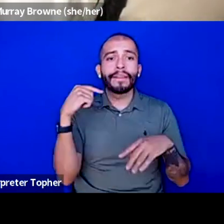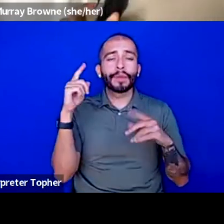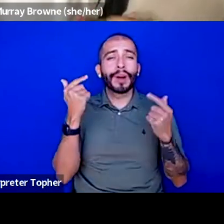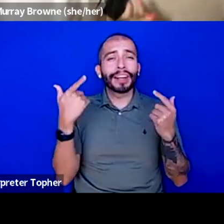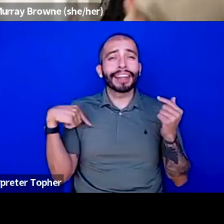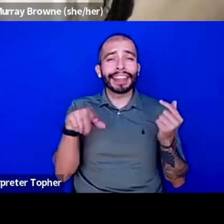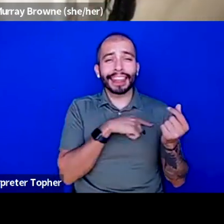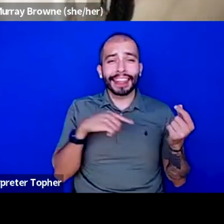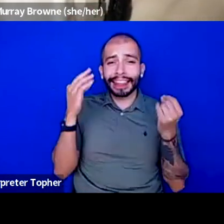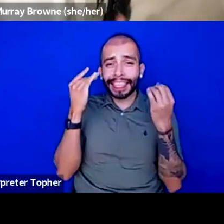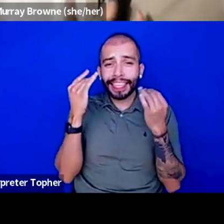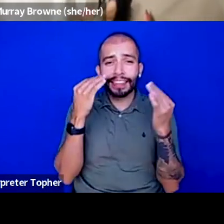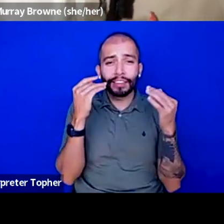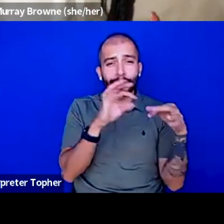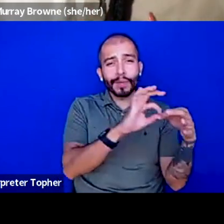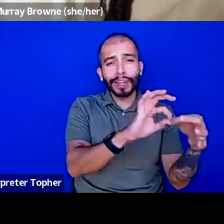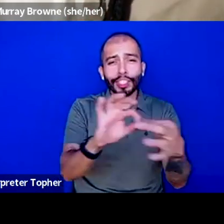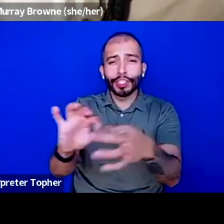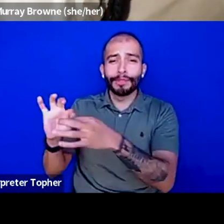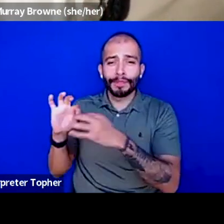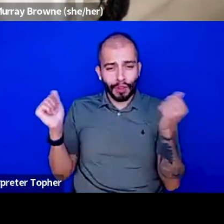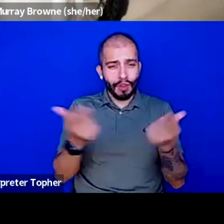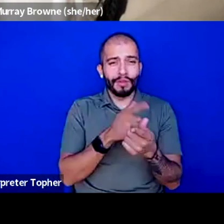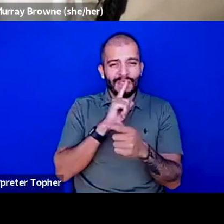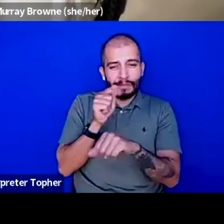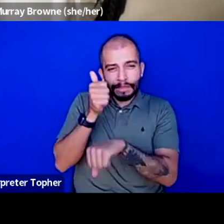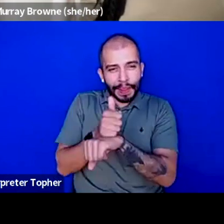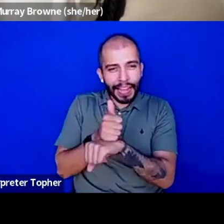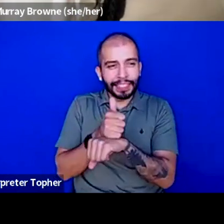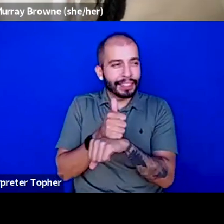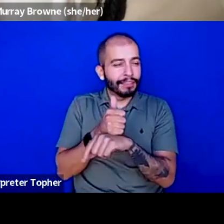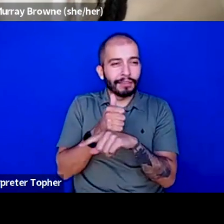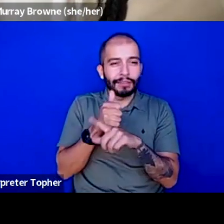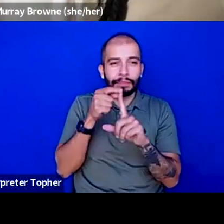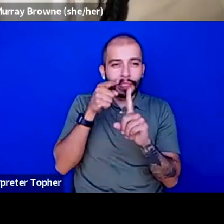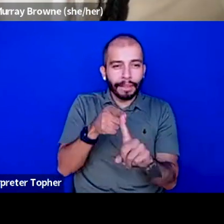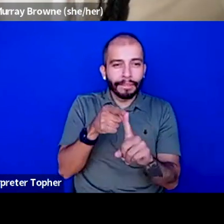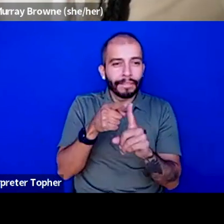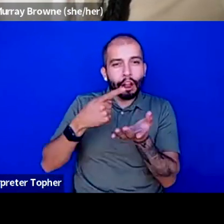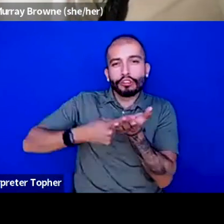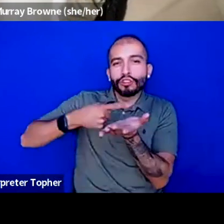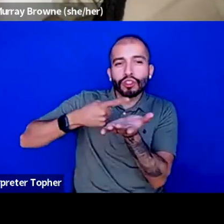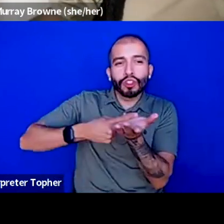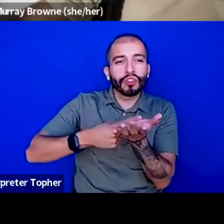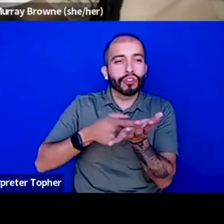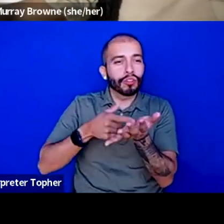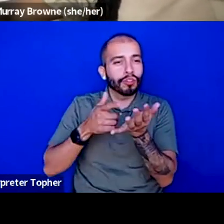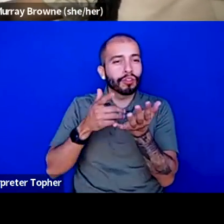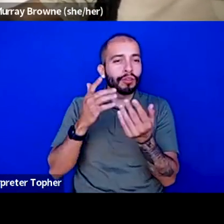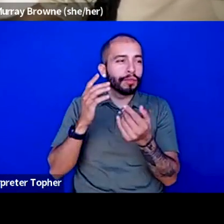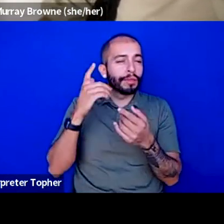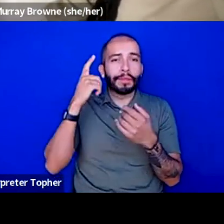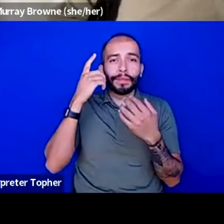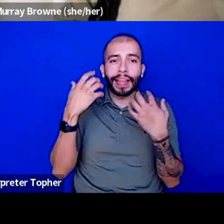particular kind of disclosure of a health status that institutions ultimately don't require, right? So